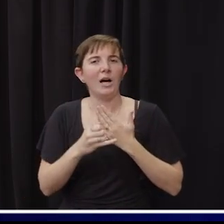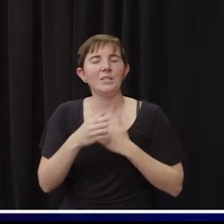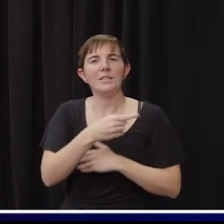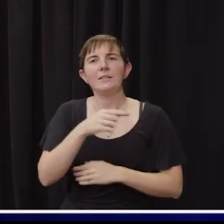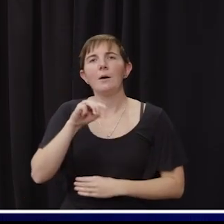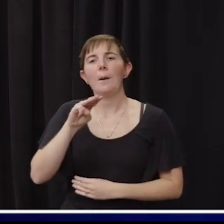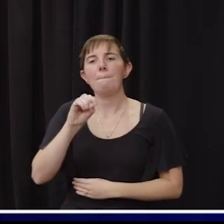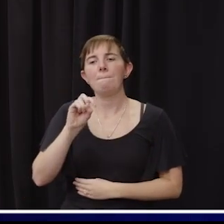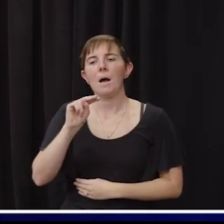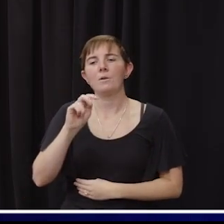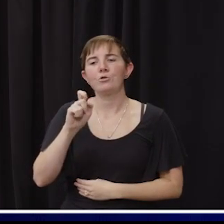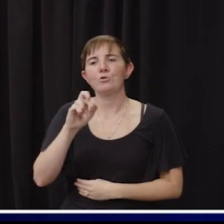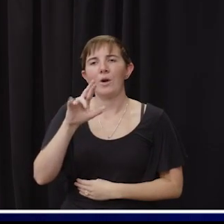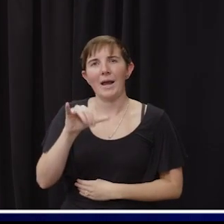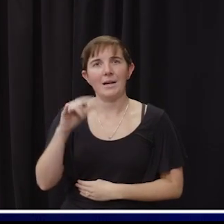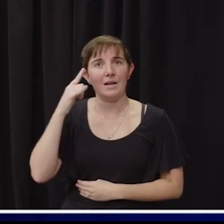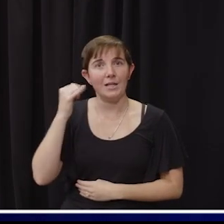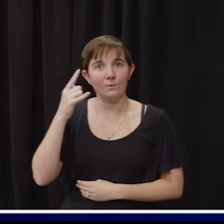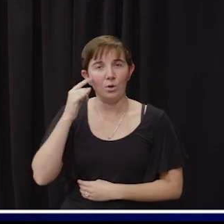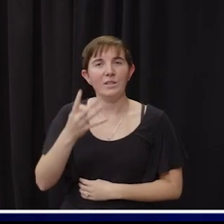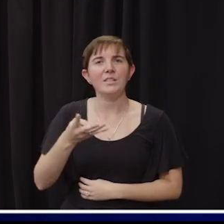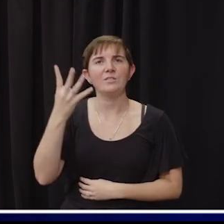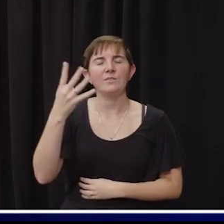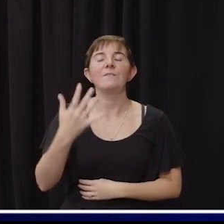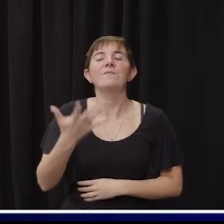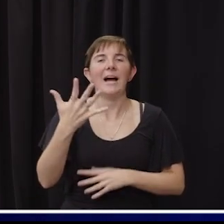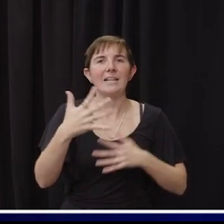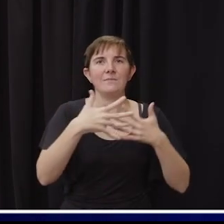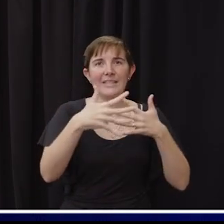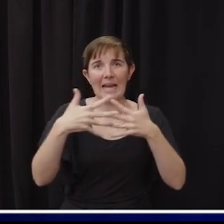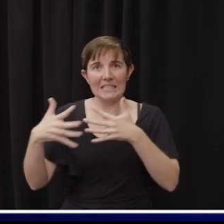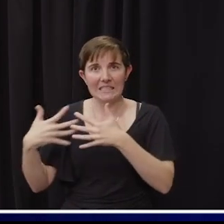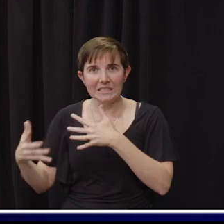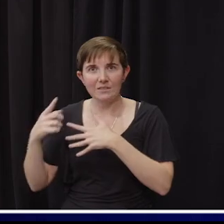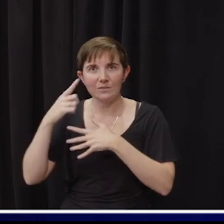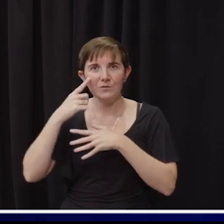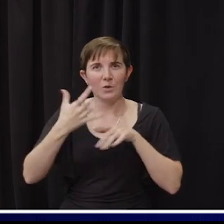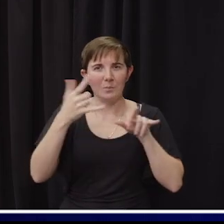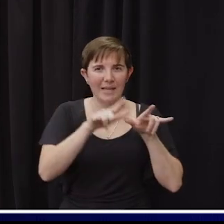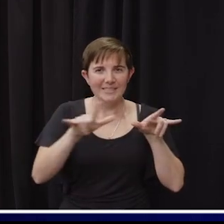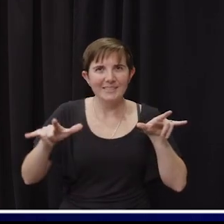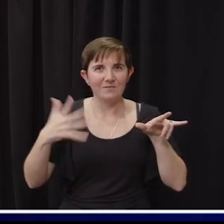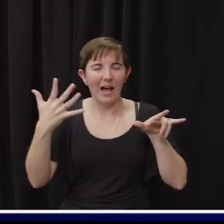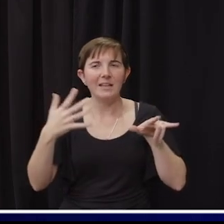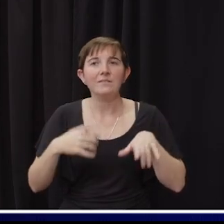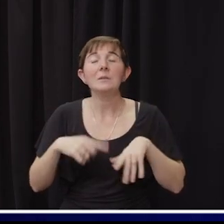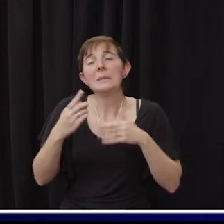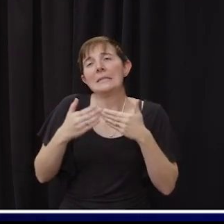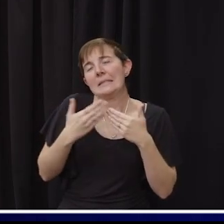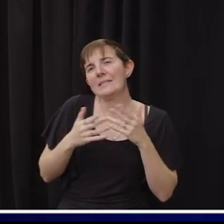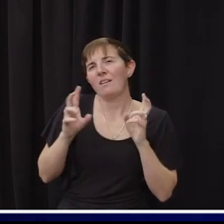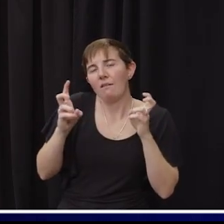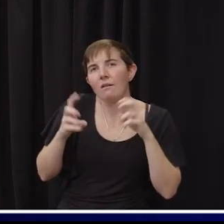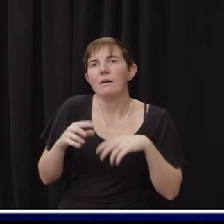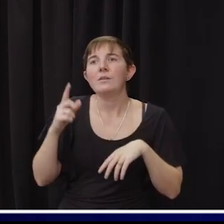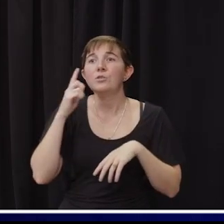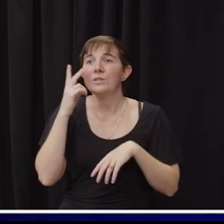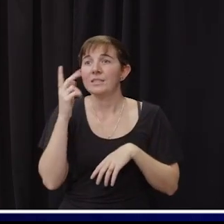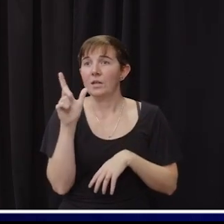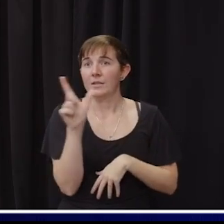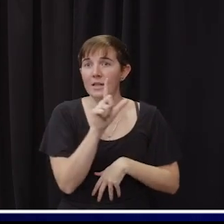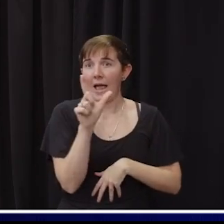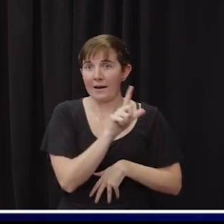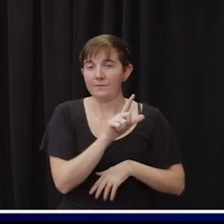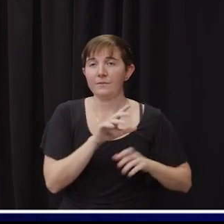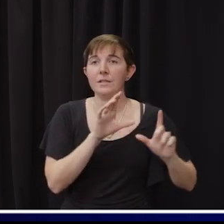Monterey, California, 5 gates. So it was really a little easier here. But what you can see on the left